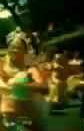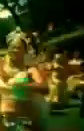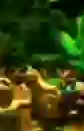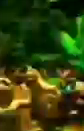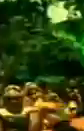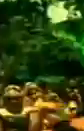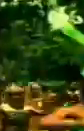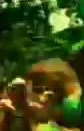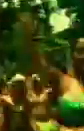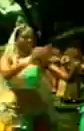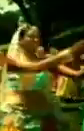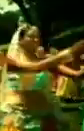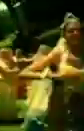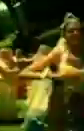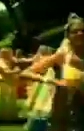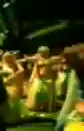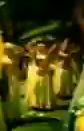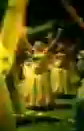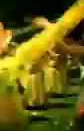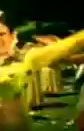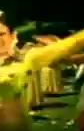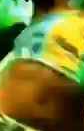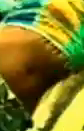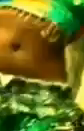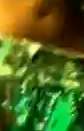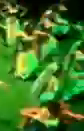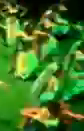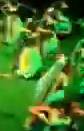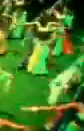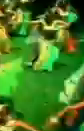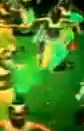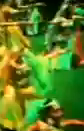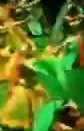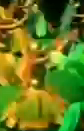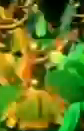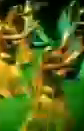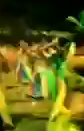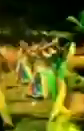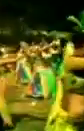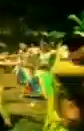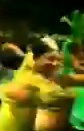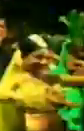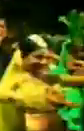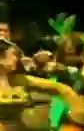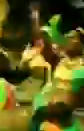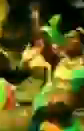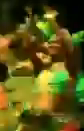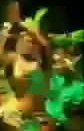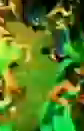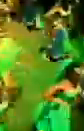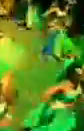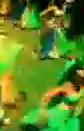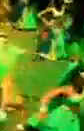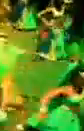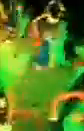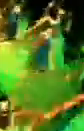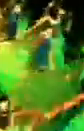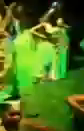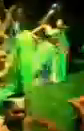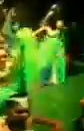$25. The biggest free credits. Boom! Top up 100. Get 25 free. Plus an